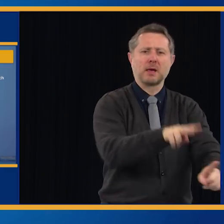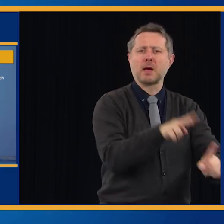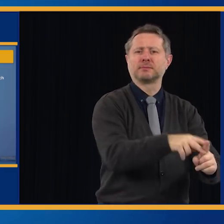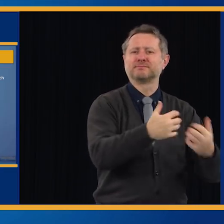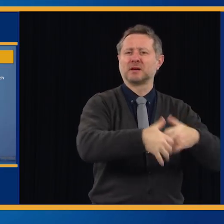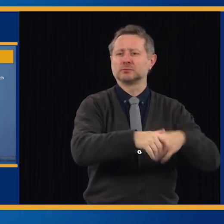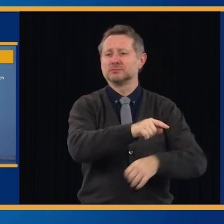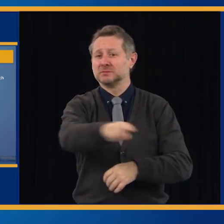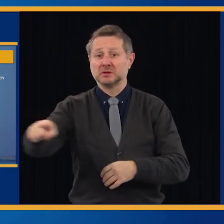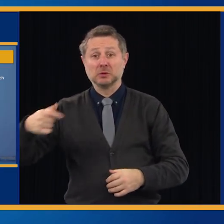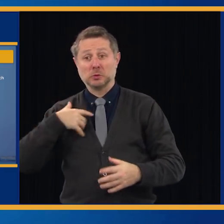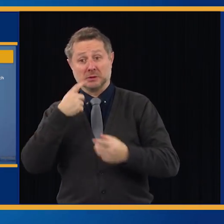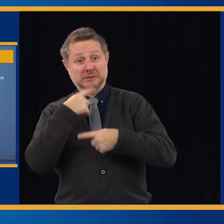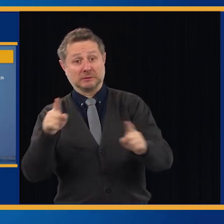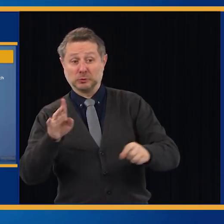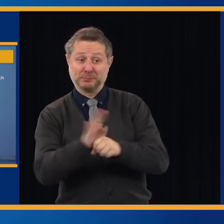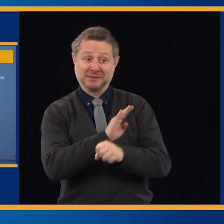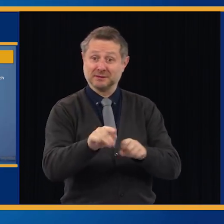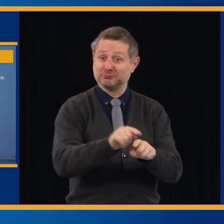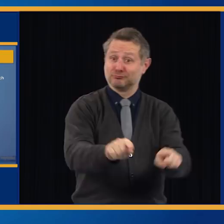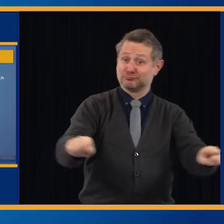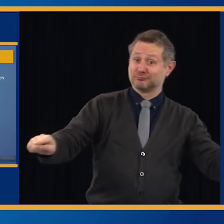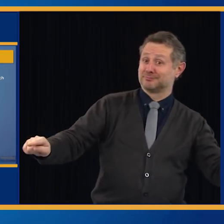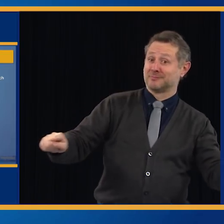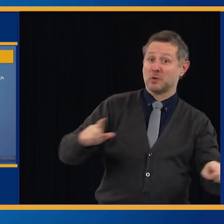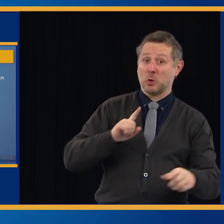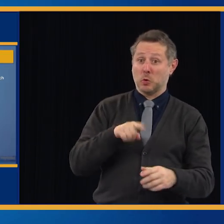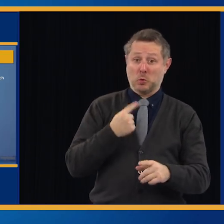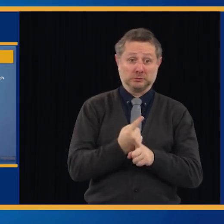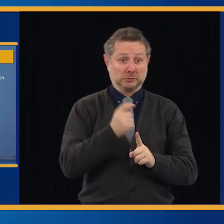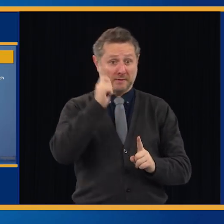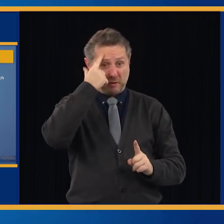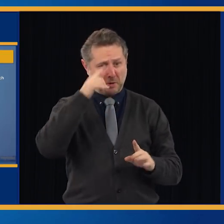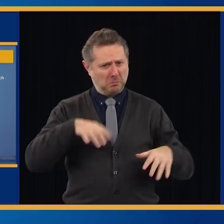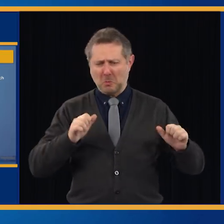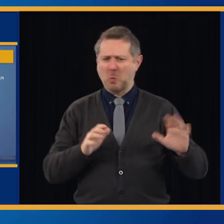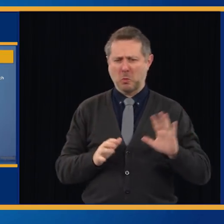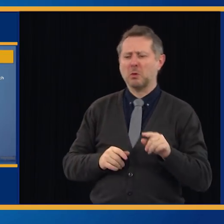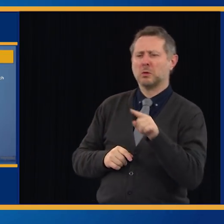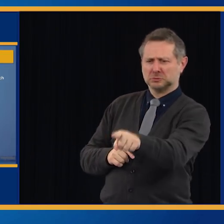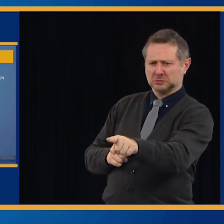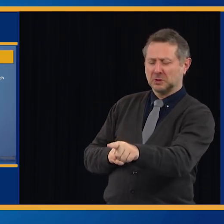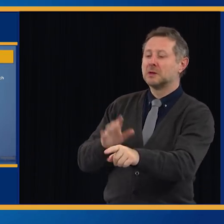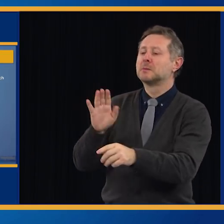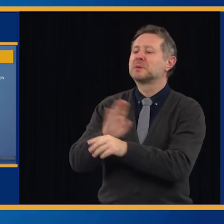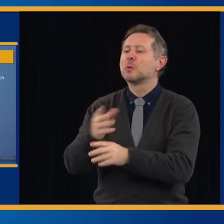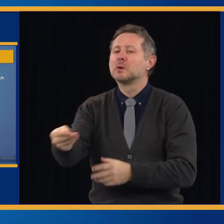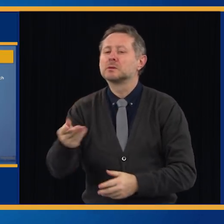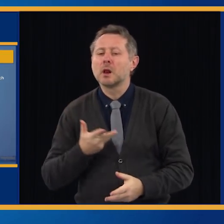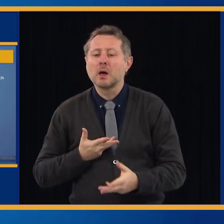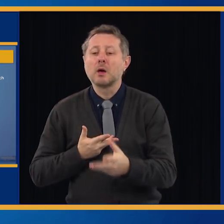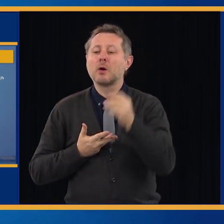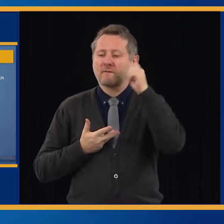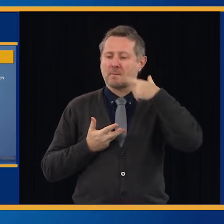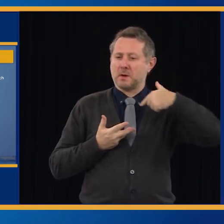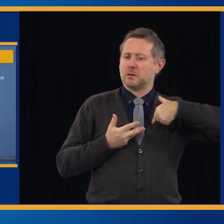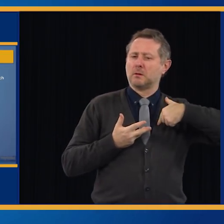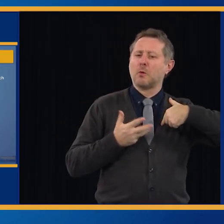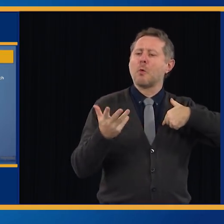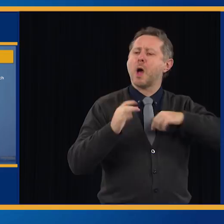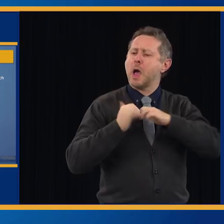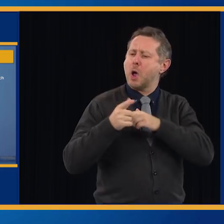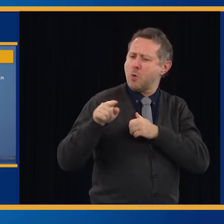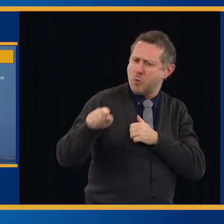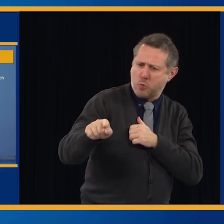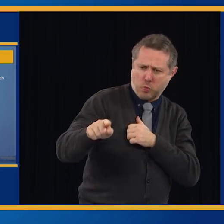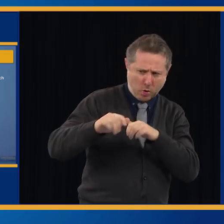businesses, this is not just about government, say to the businesses, tell us how you are going to incorporate the lessons that we just